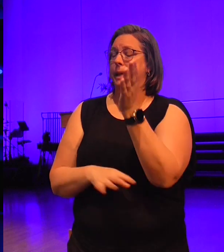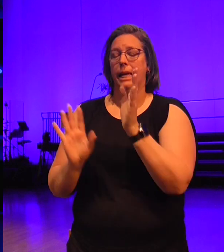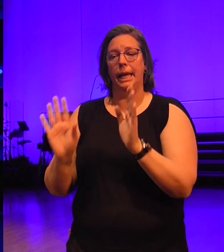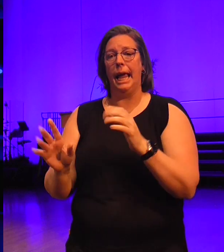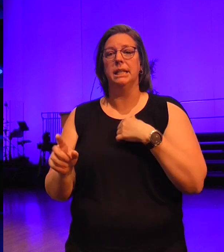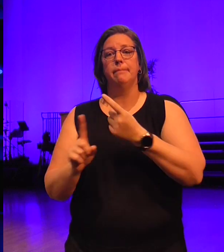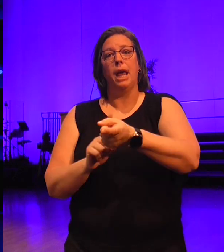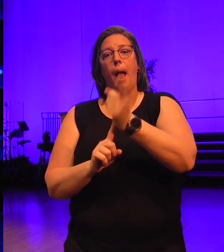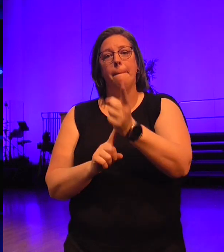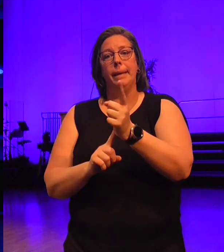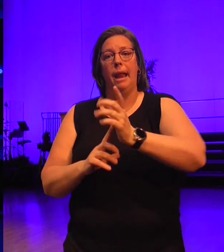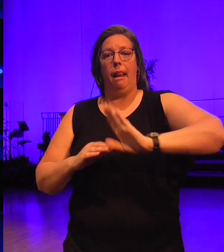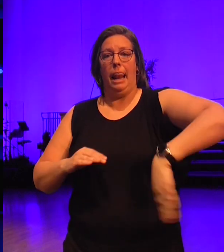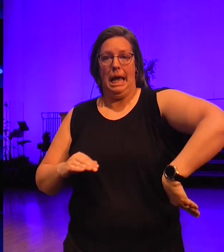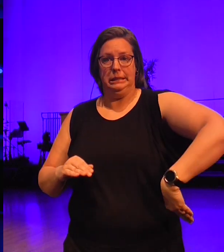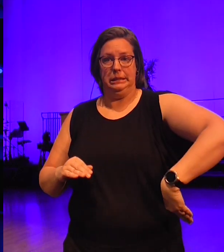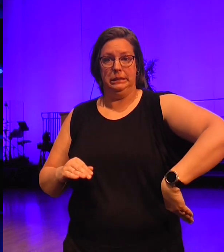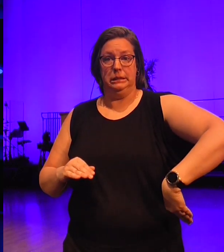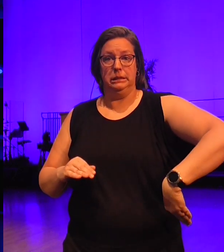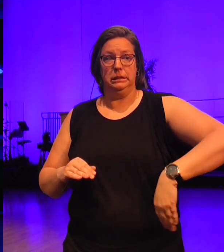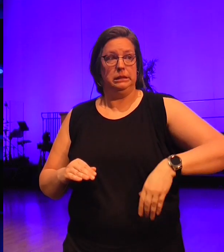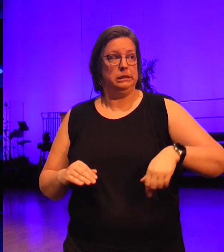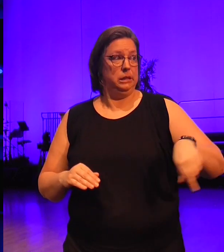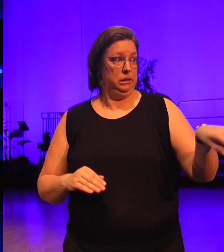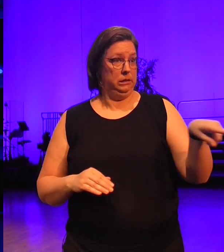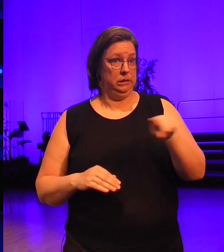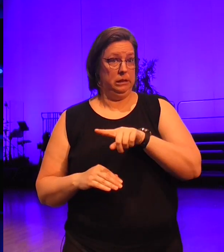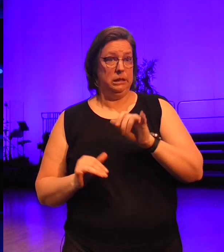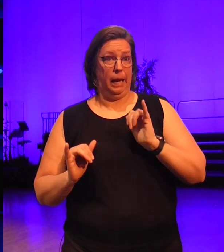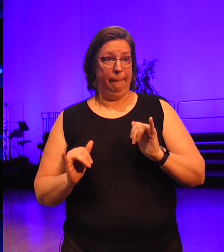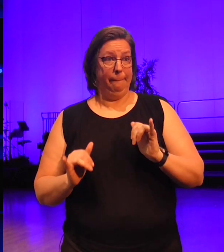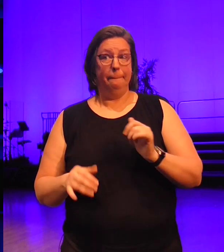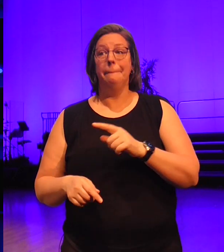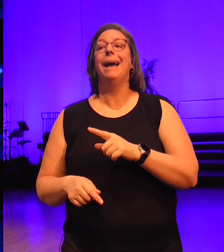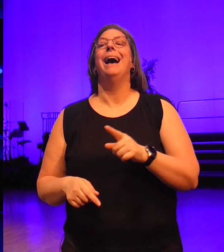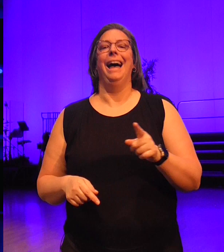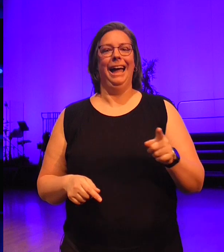anything. Anyone have that too?